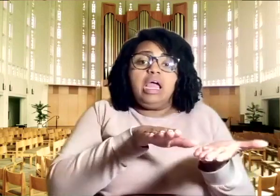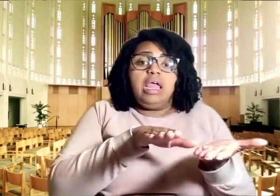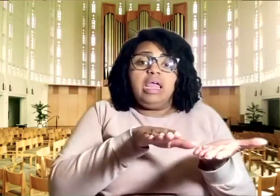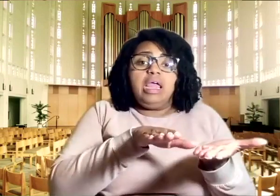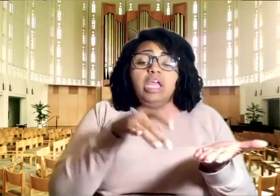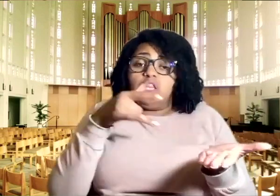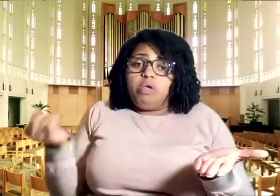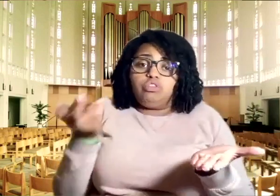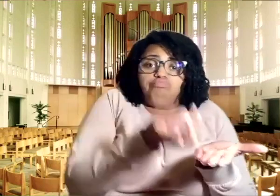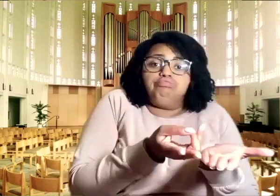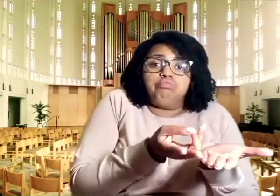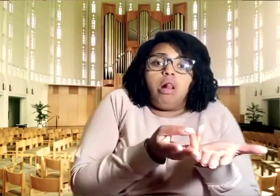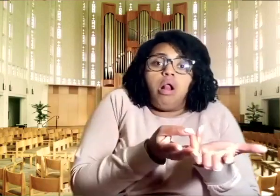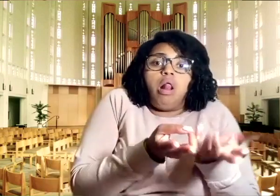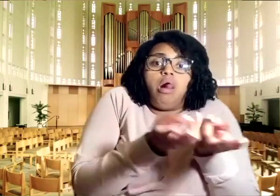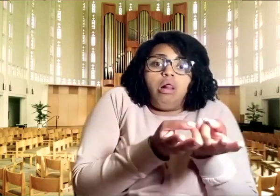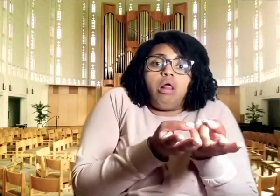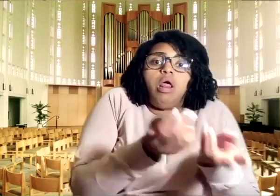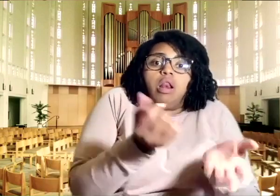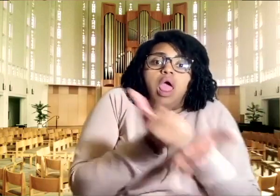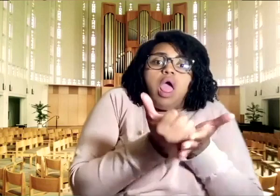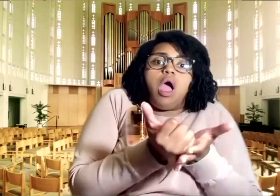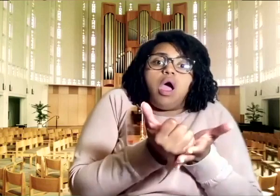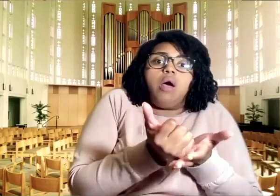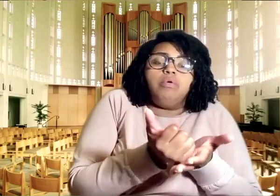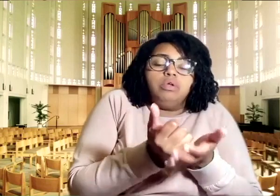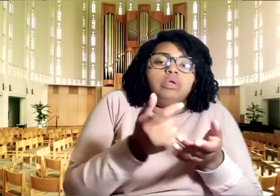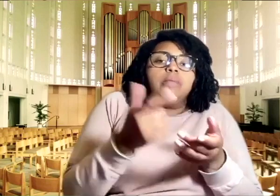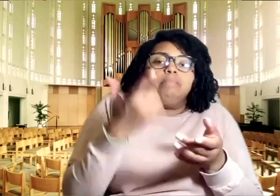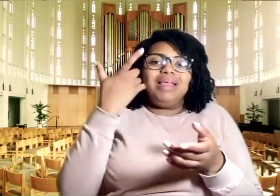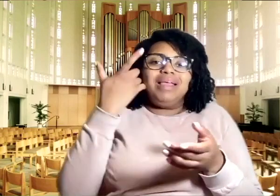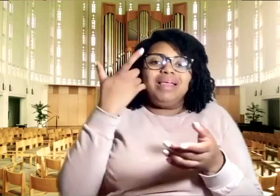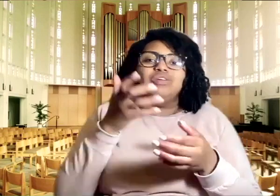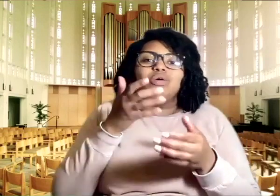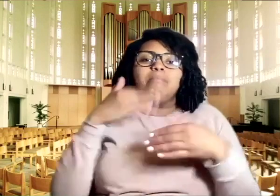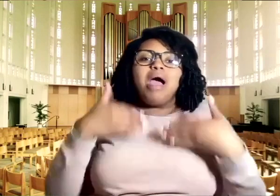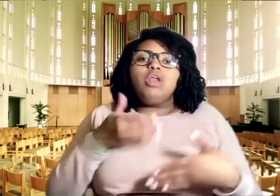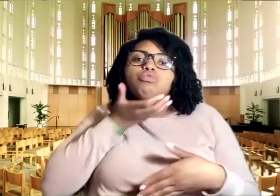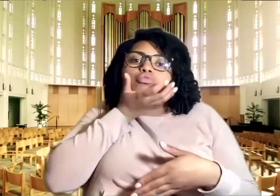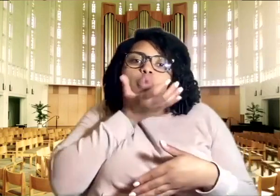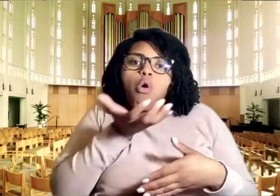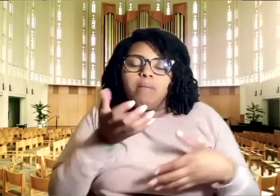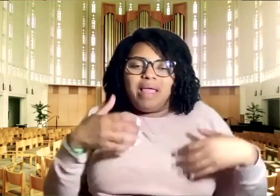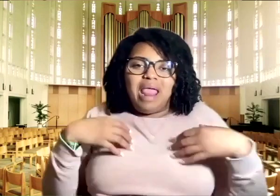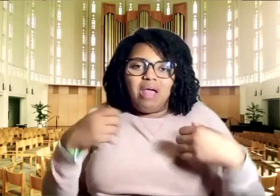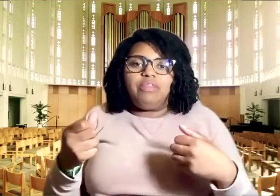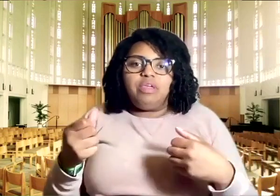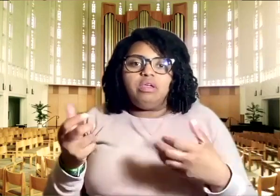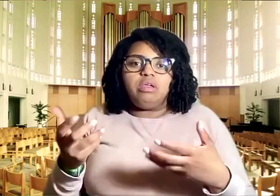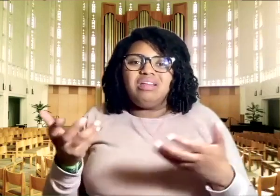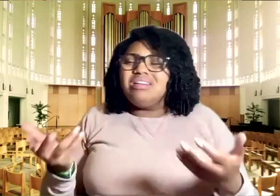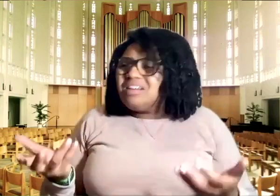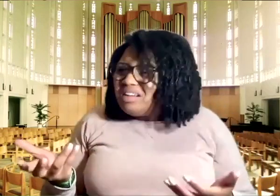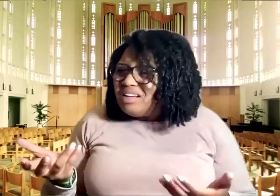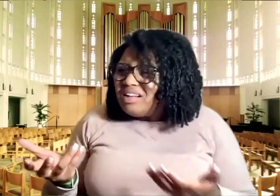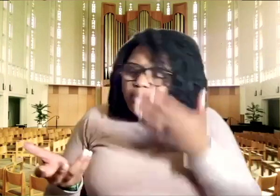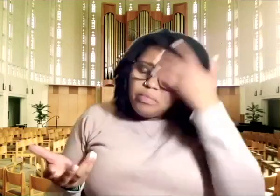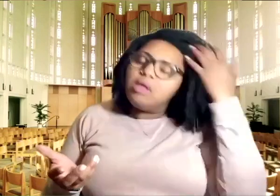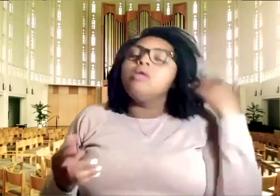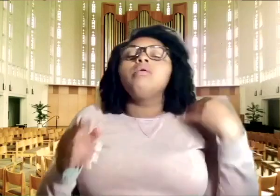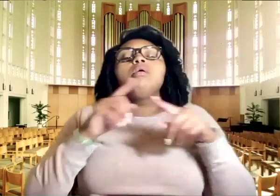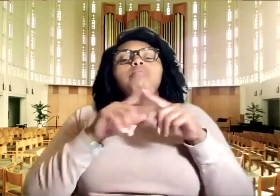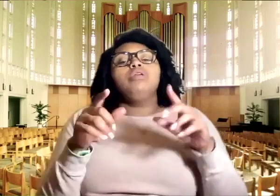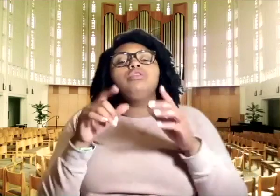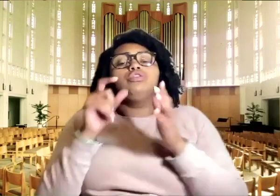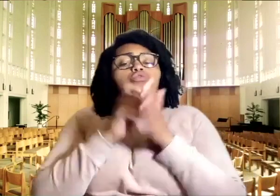break? And the scriptures state, as translated by Reverend Dr.